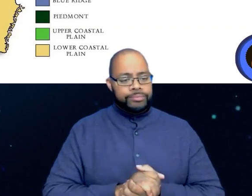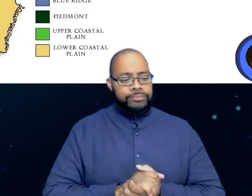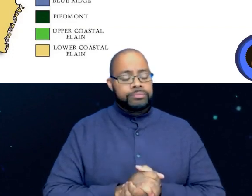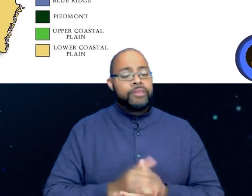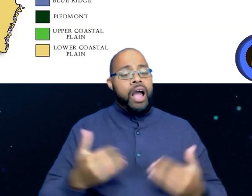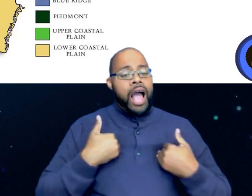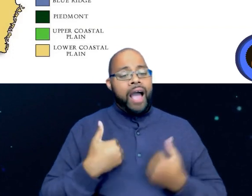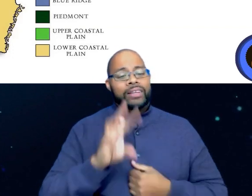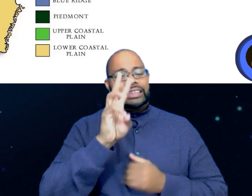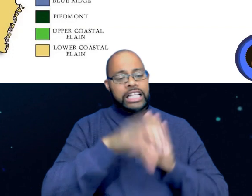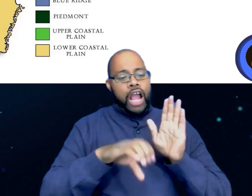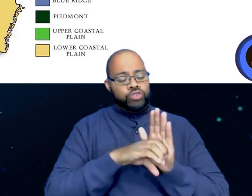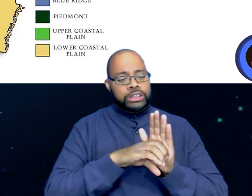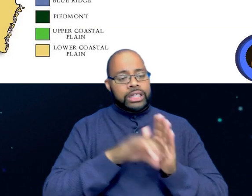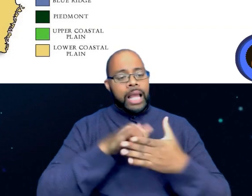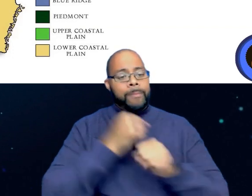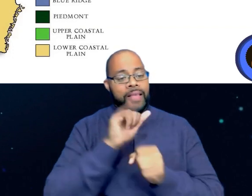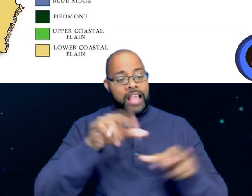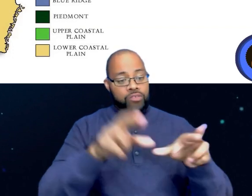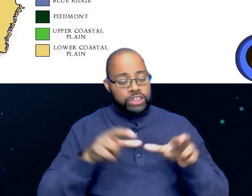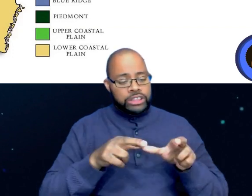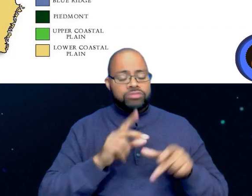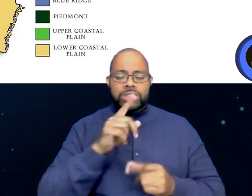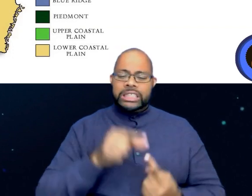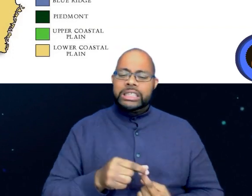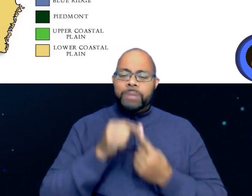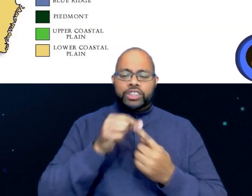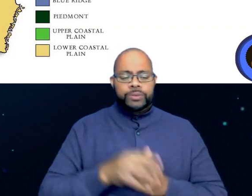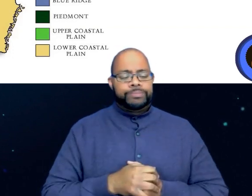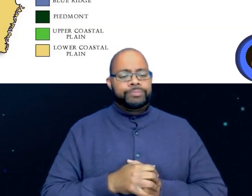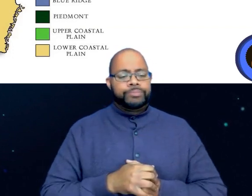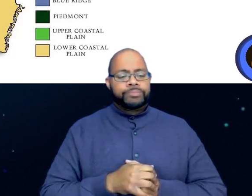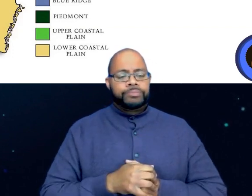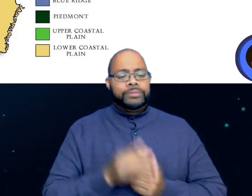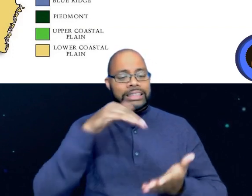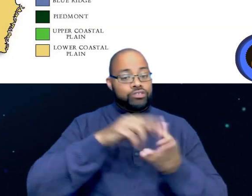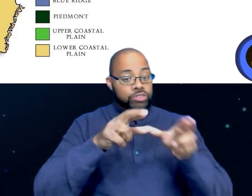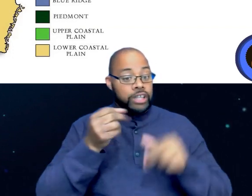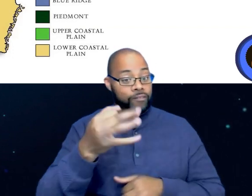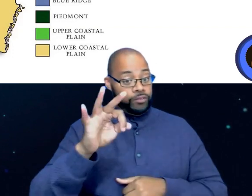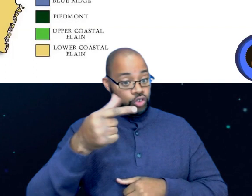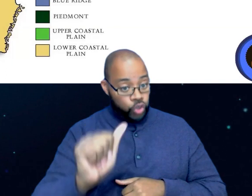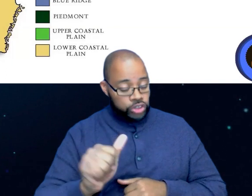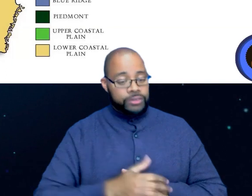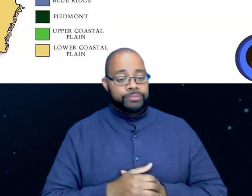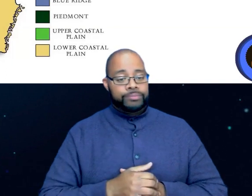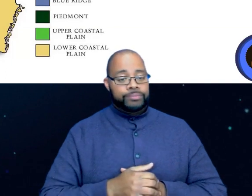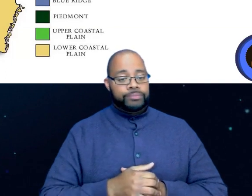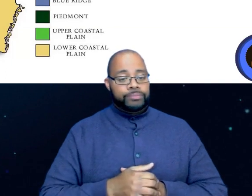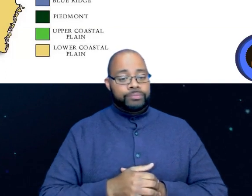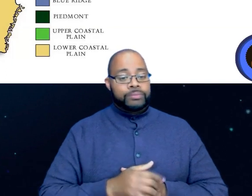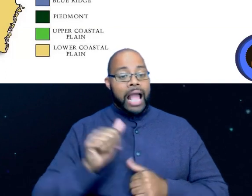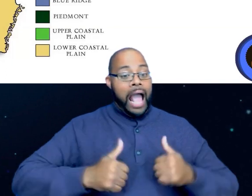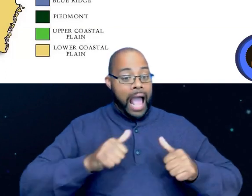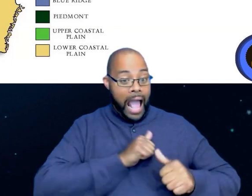There are six characteristics that make this region so special. It's the central region of Georgia, home